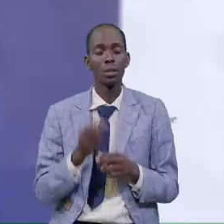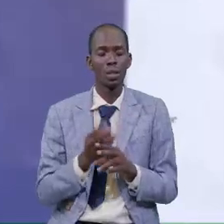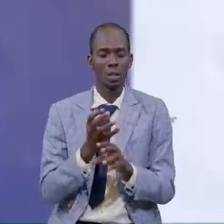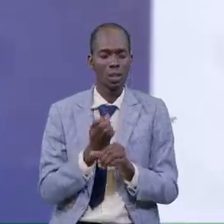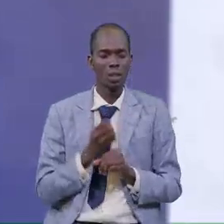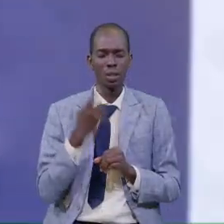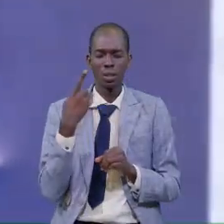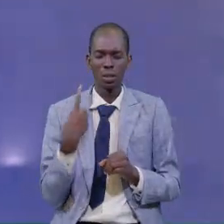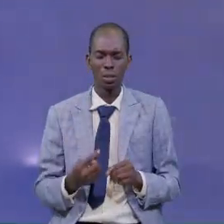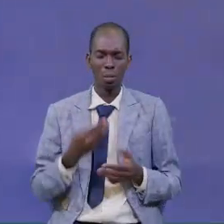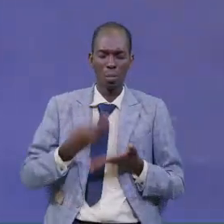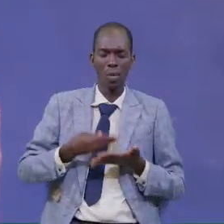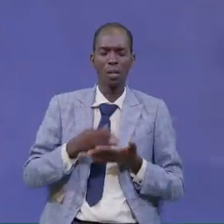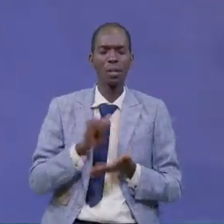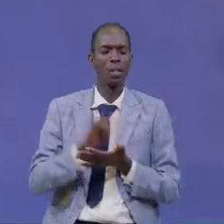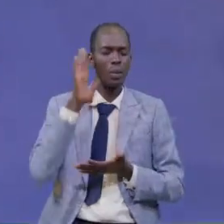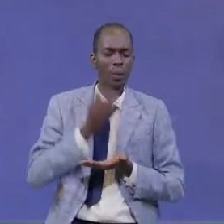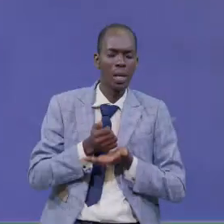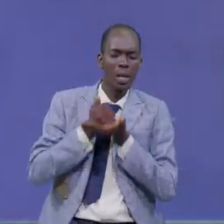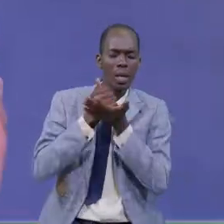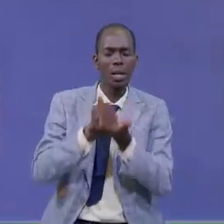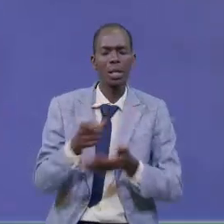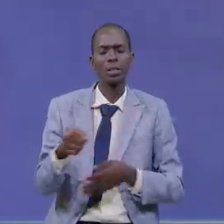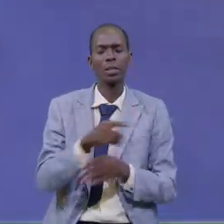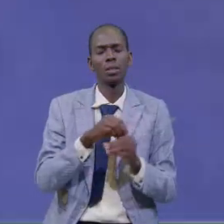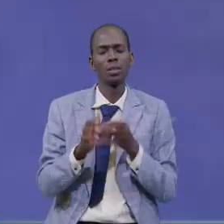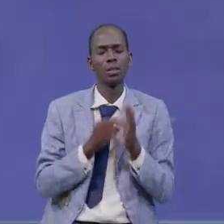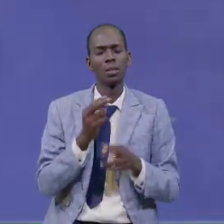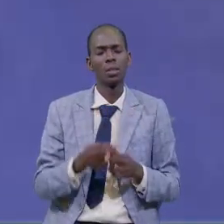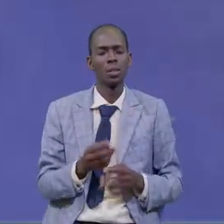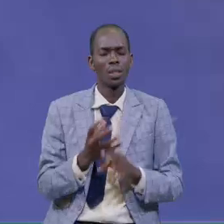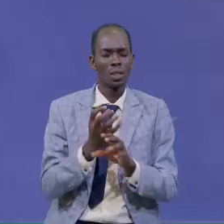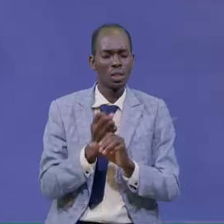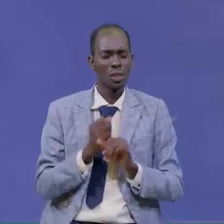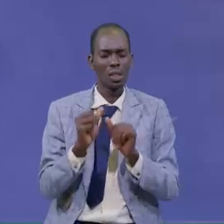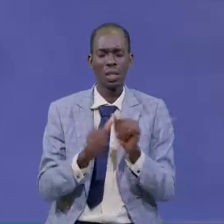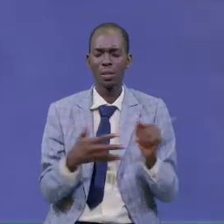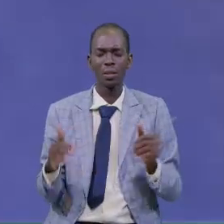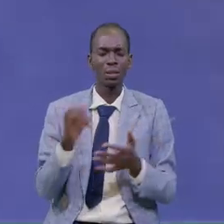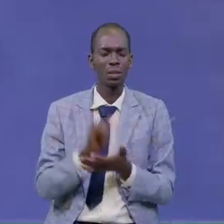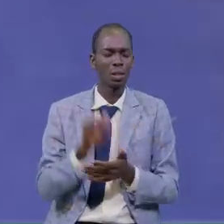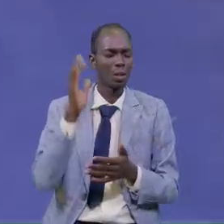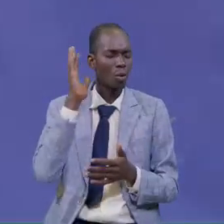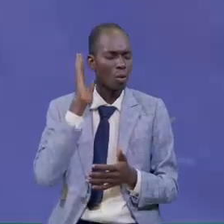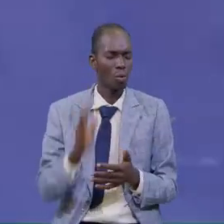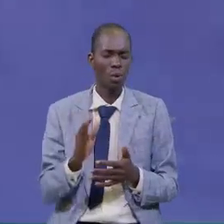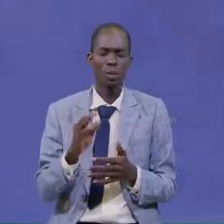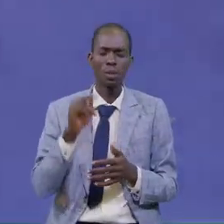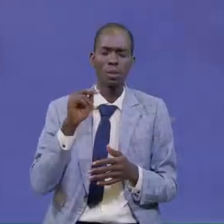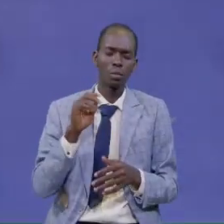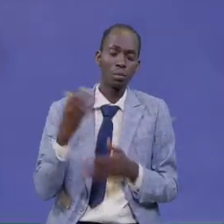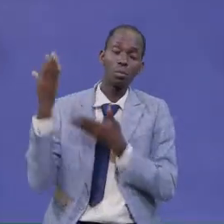finance that will carry you through. Receive everything it takes from heaven to make you